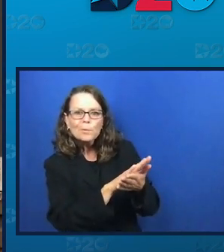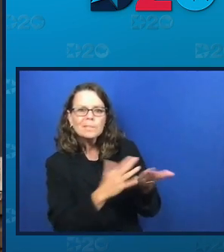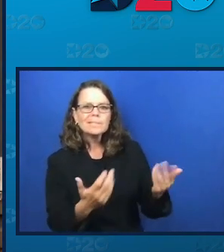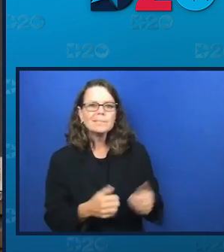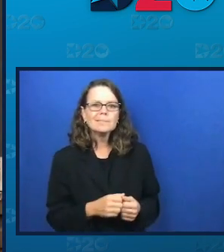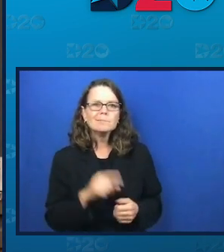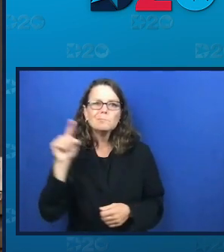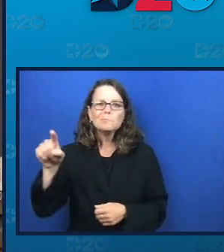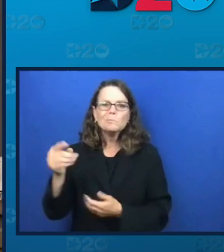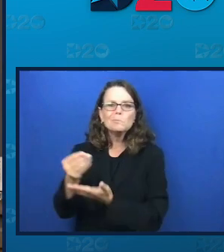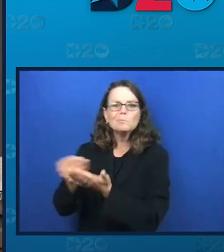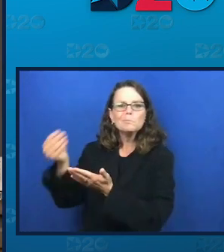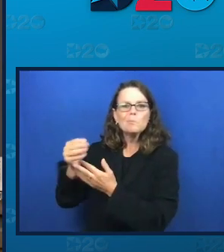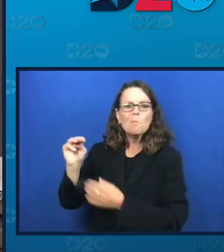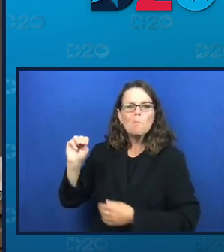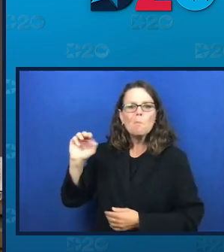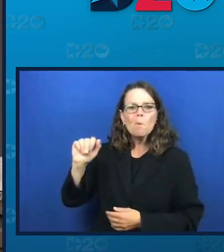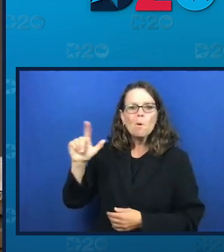feel better.